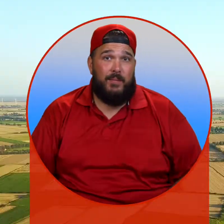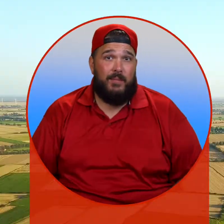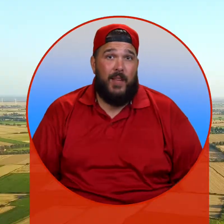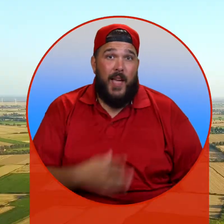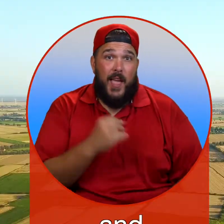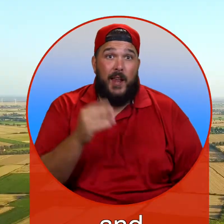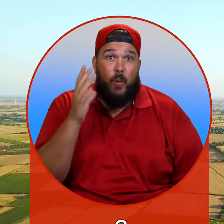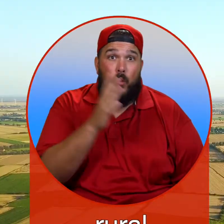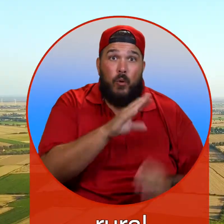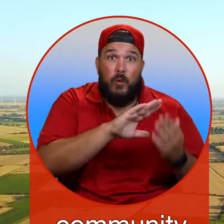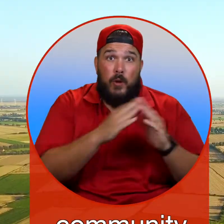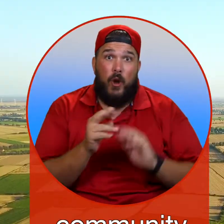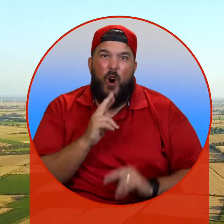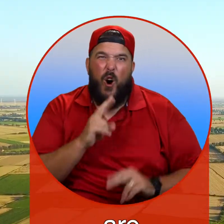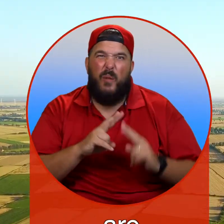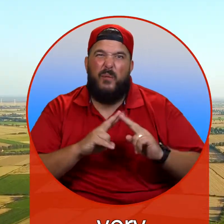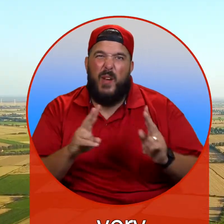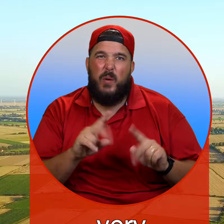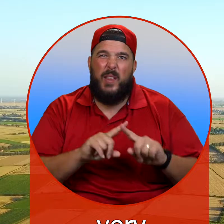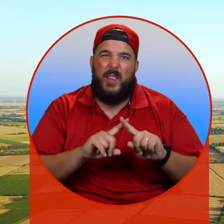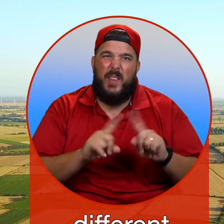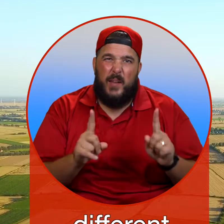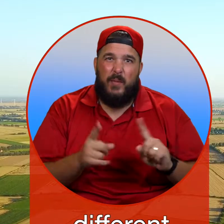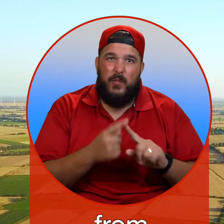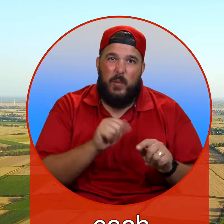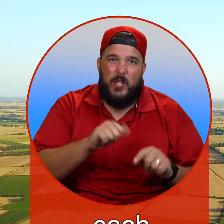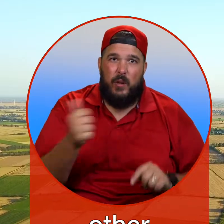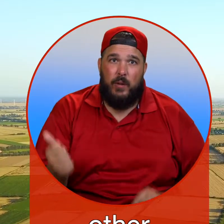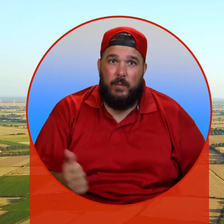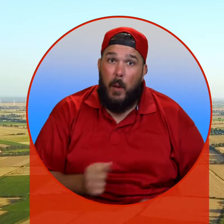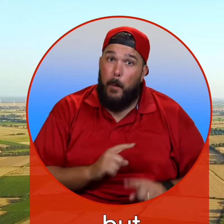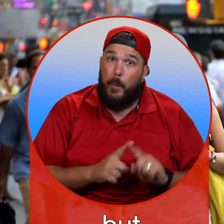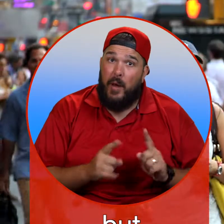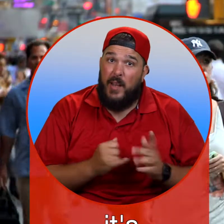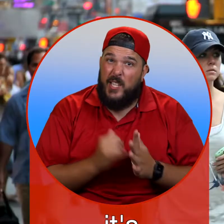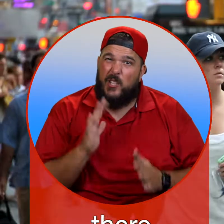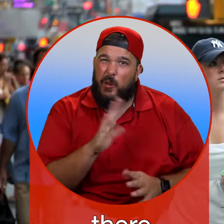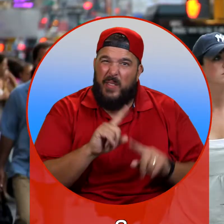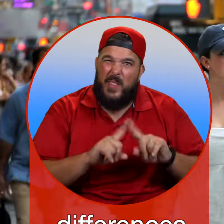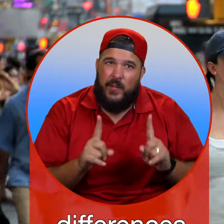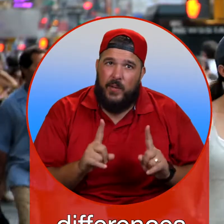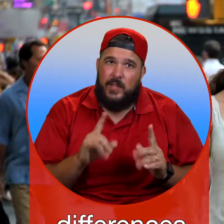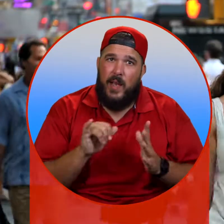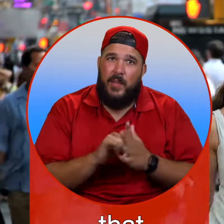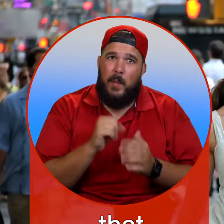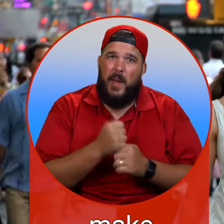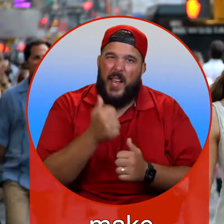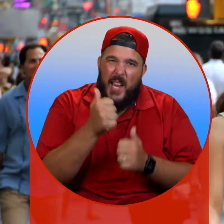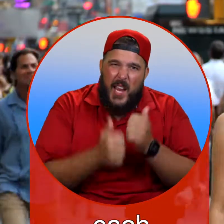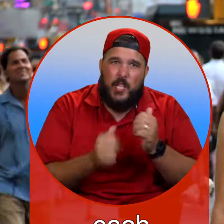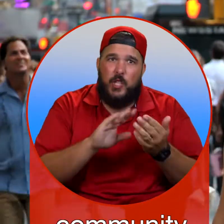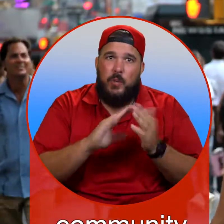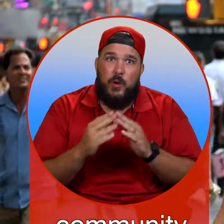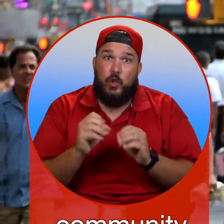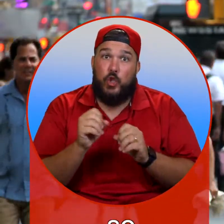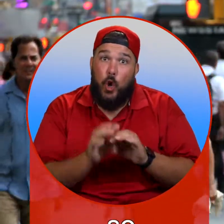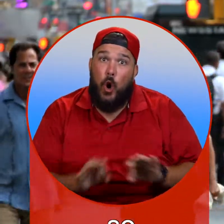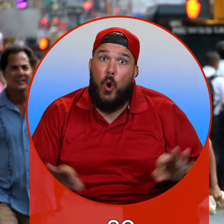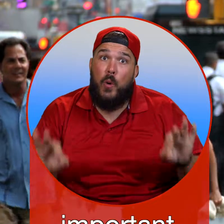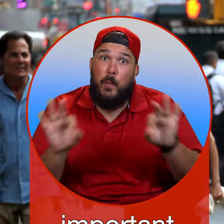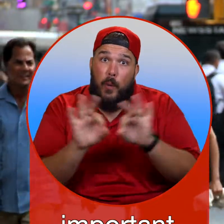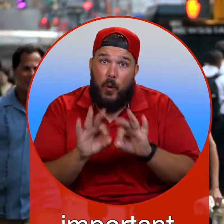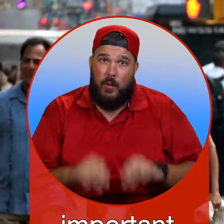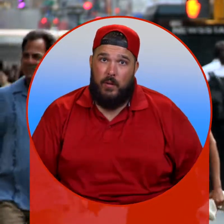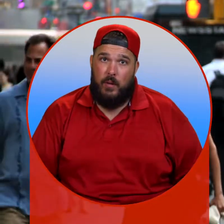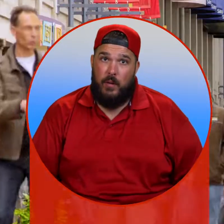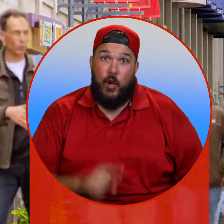community, and a rural community are very different from each other. But it's their difference that make each community